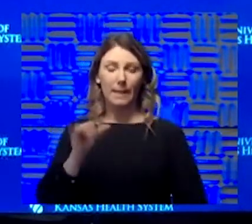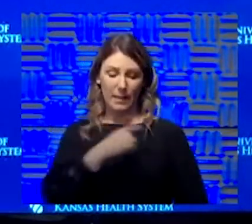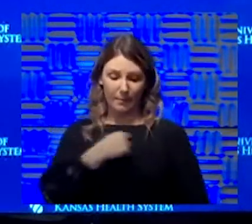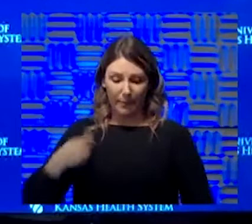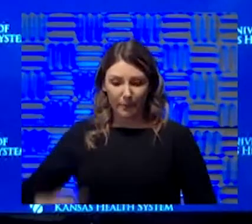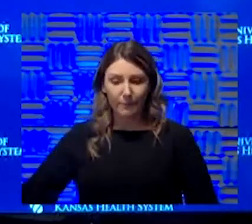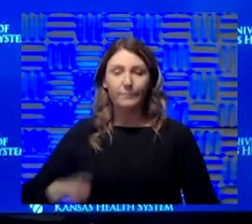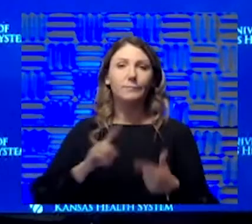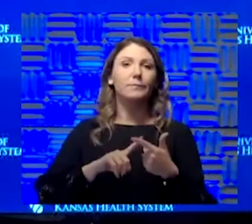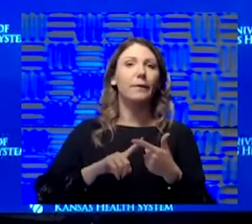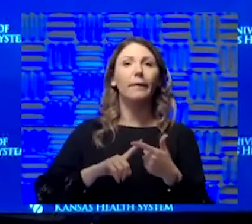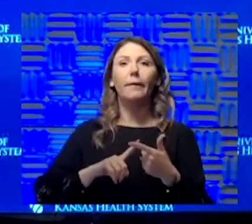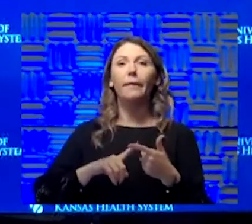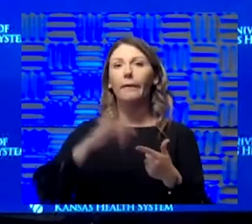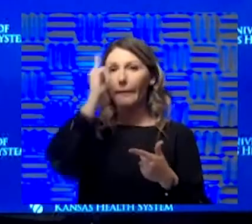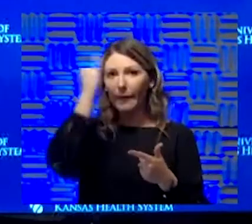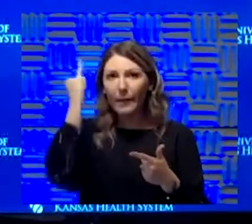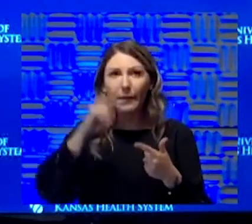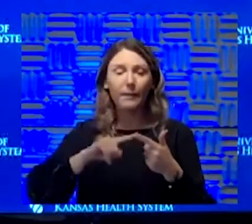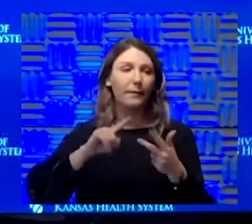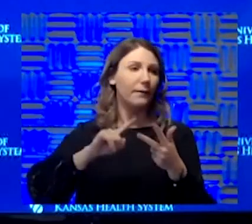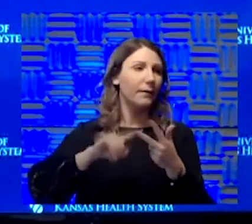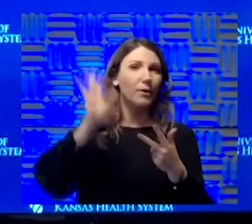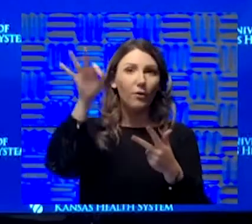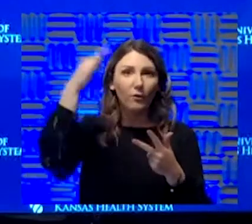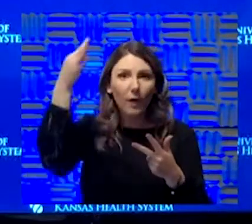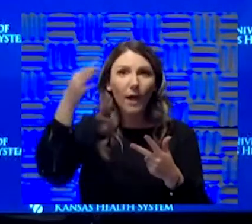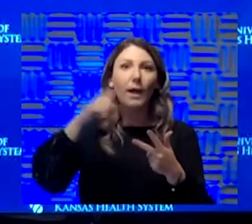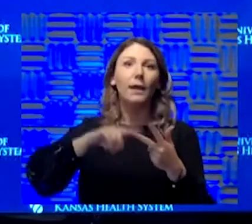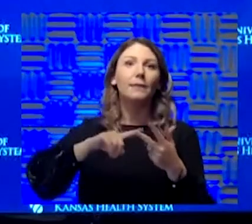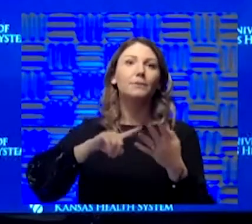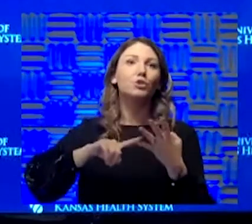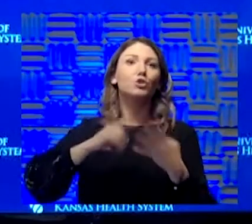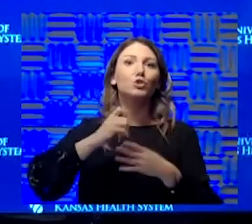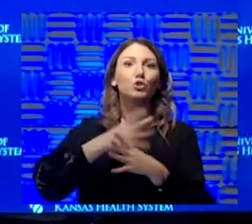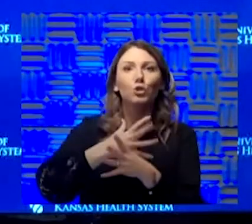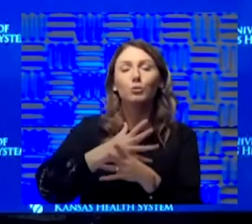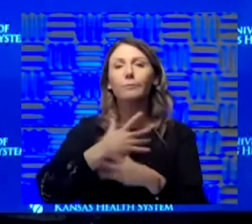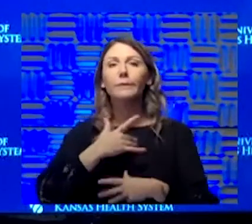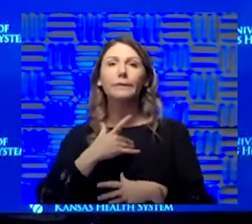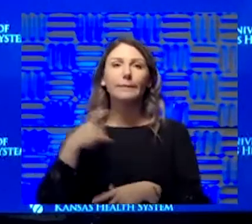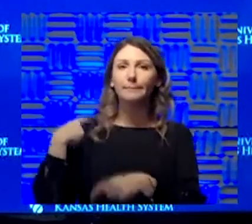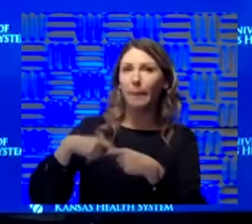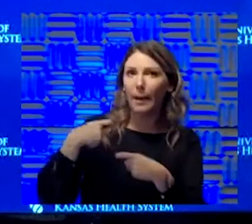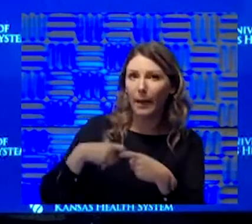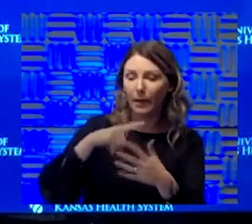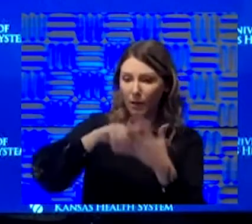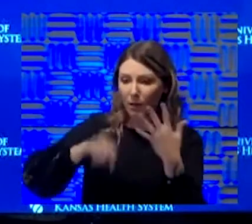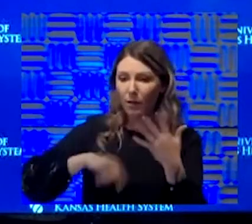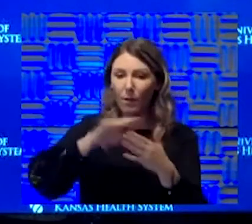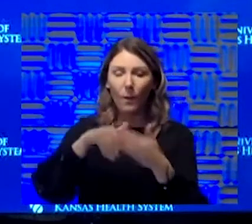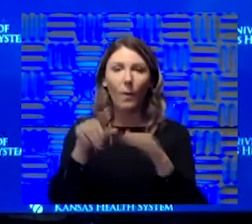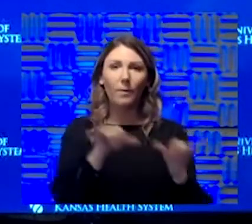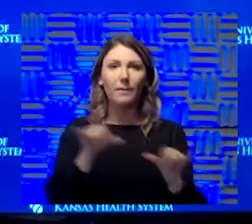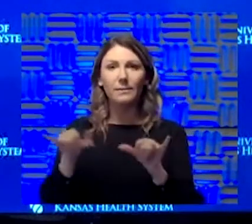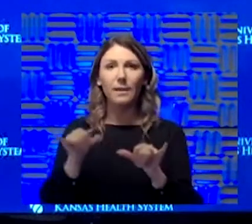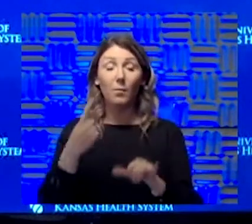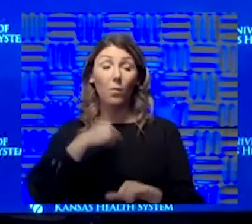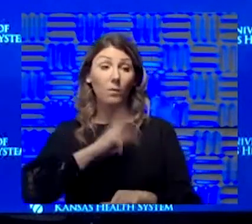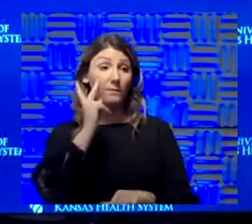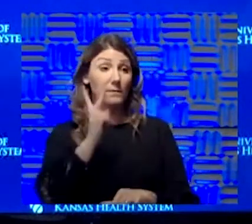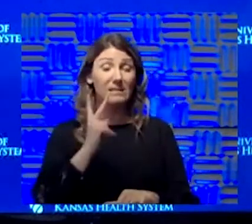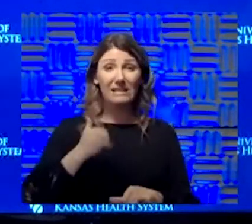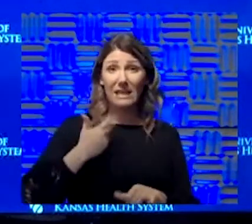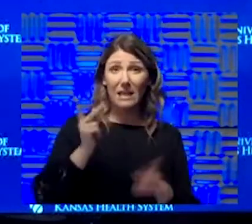Germany, Spain, then the United States. It's the same in New York City. We are seeing younger patients, perhaps, and may have been reported, not us, but the United